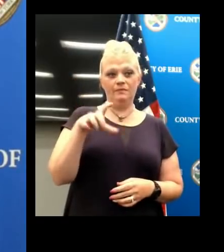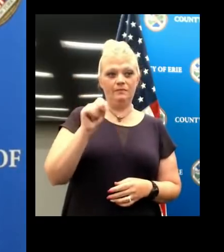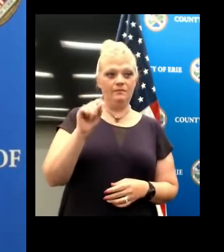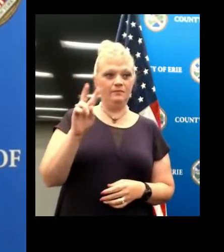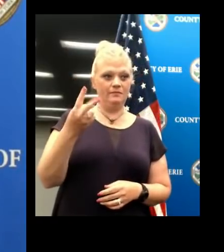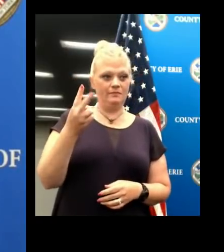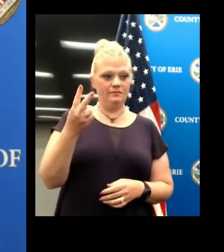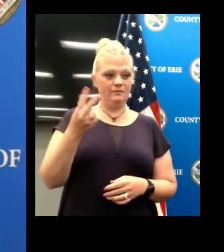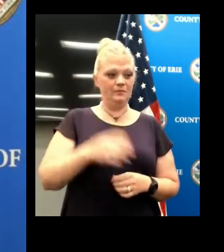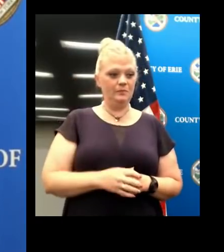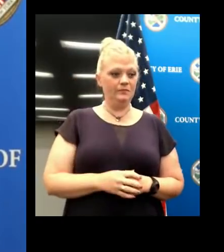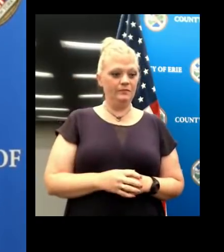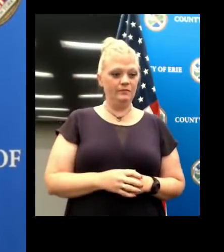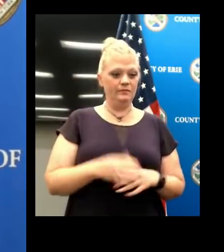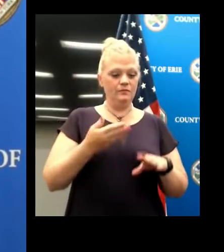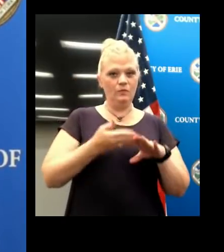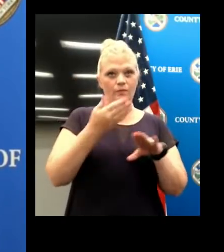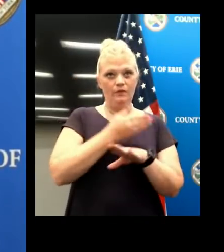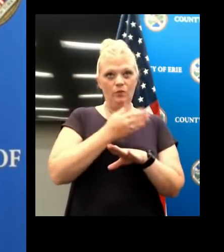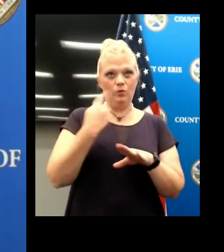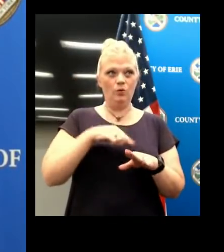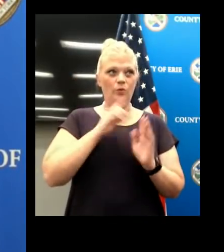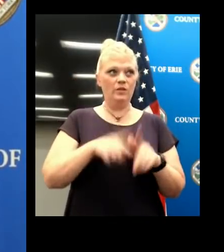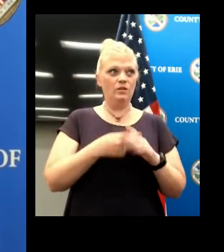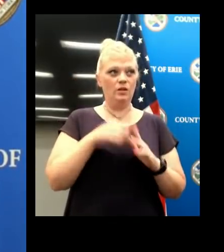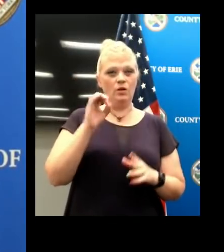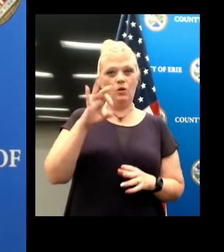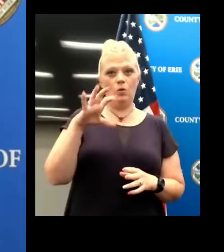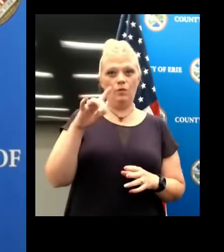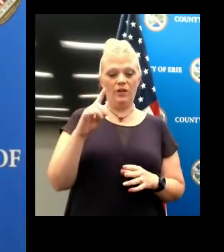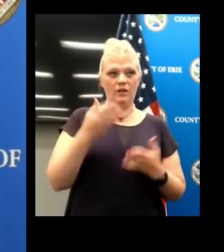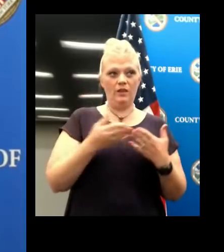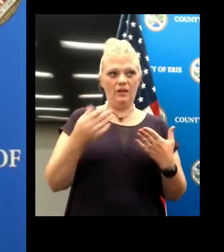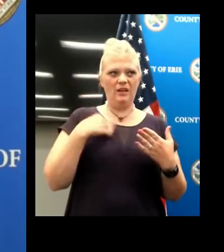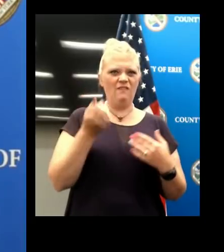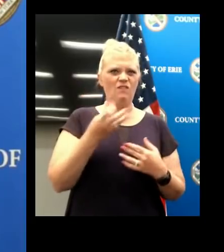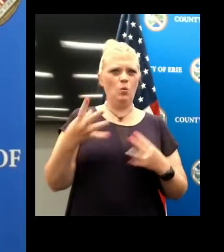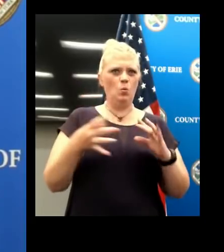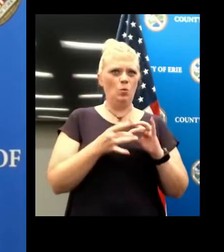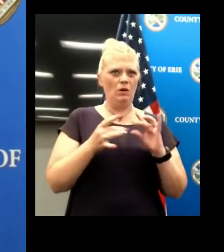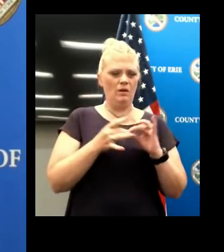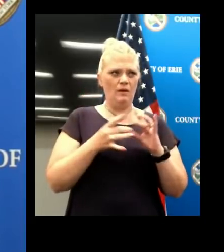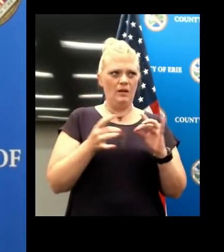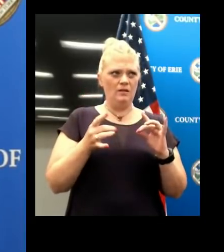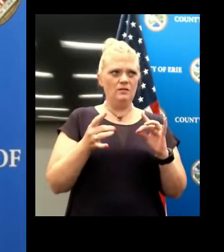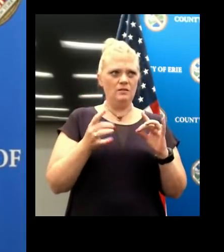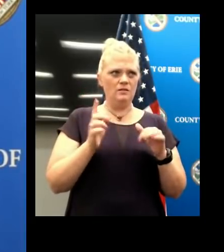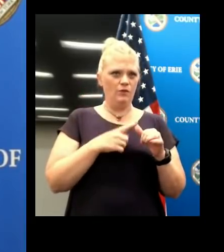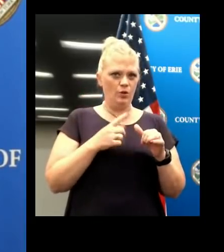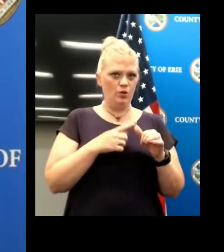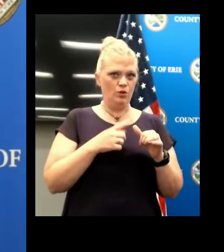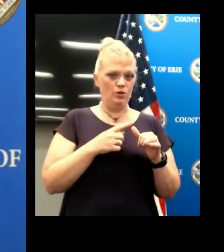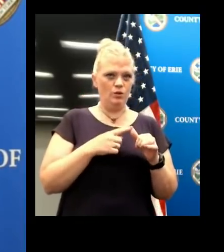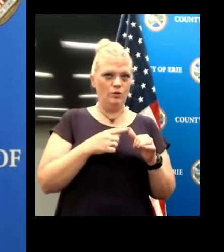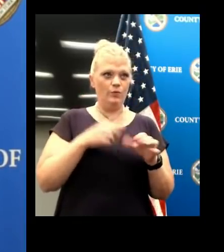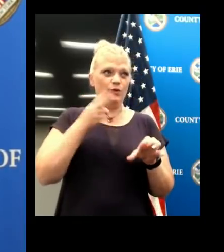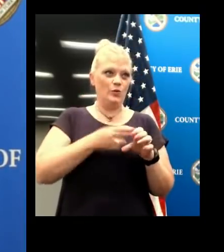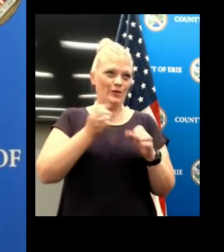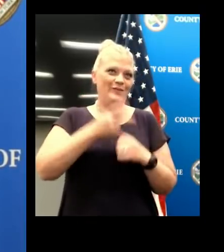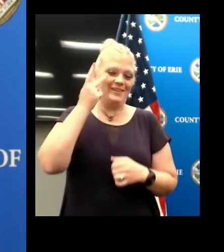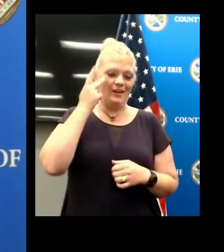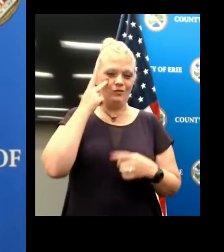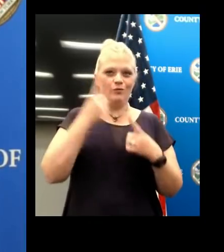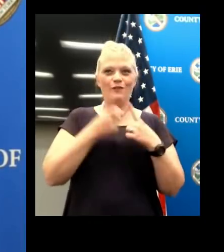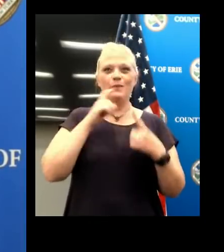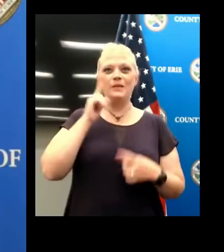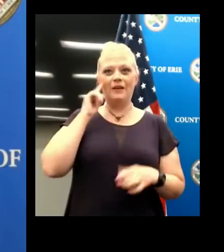2nd. Before we go into COVID things, I have a few comments to make. First off, of course, we're joined by Kendra Schmidt from Deaf